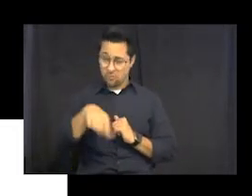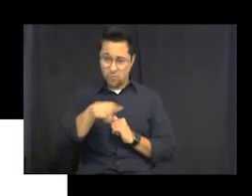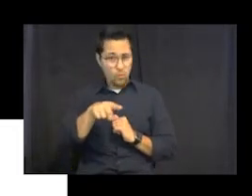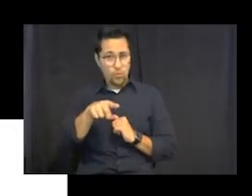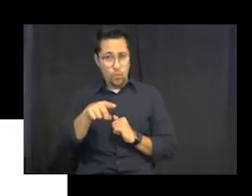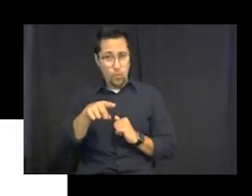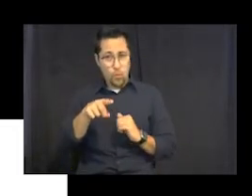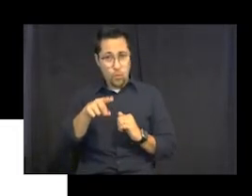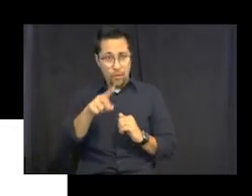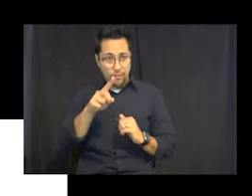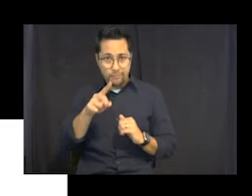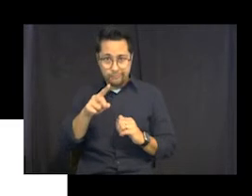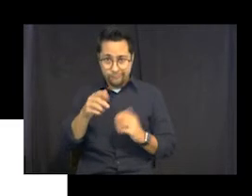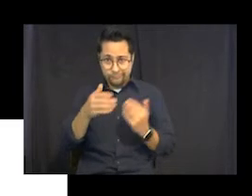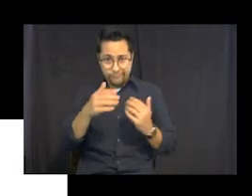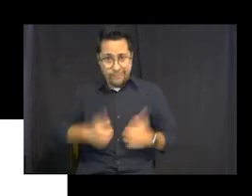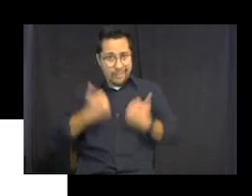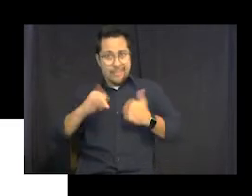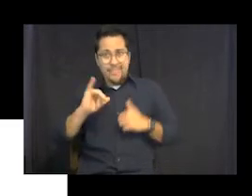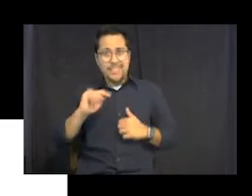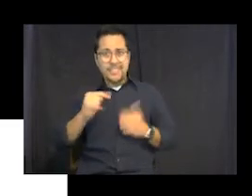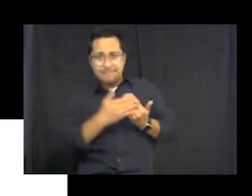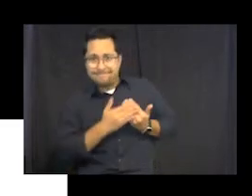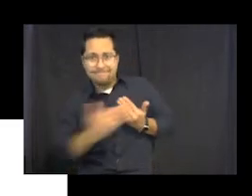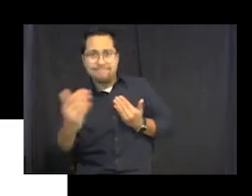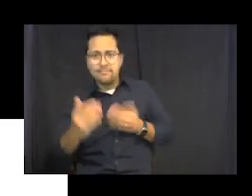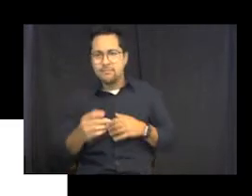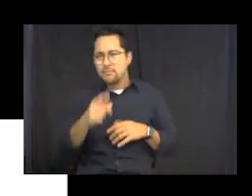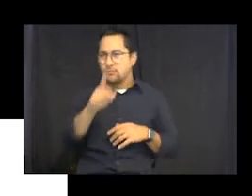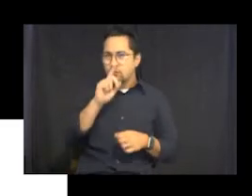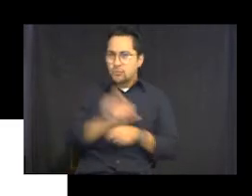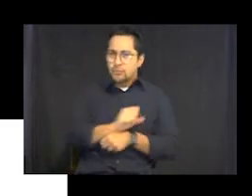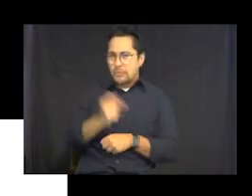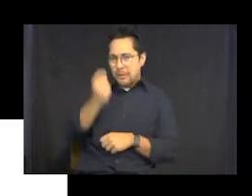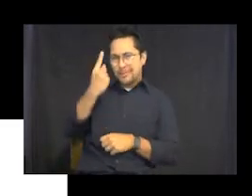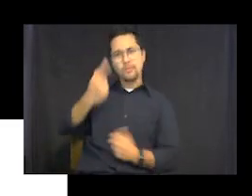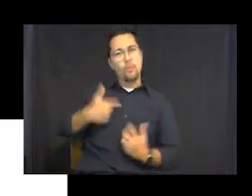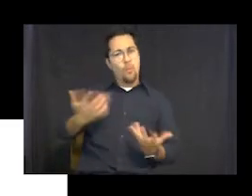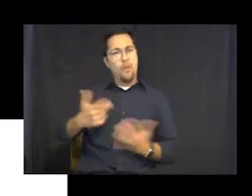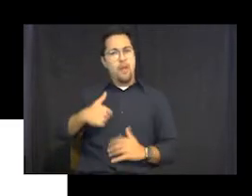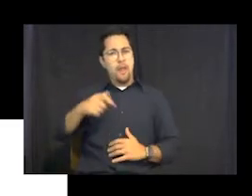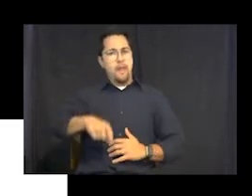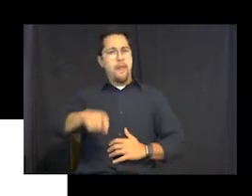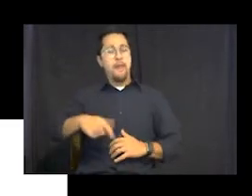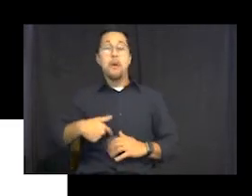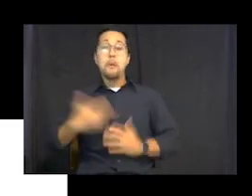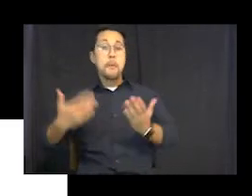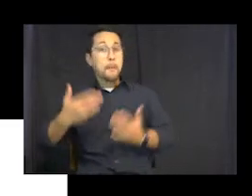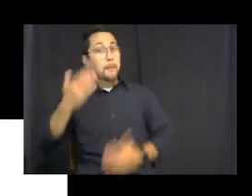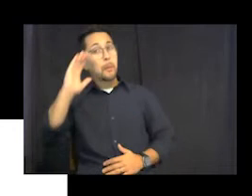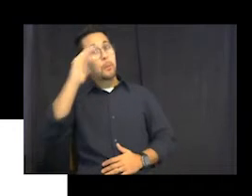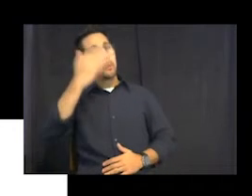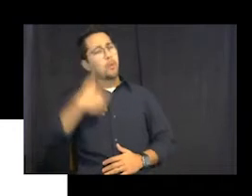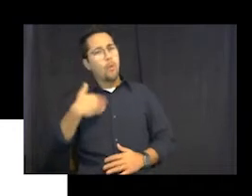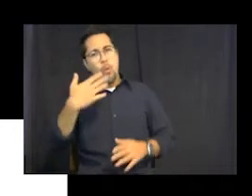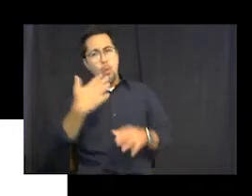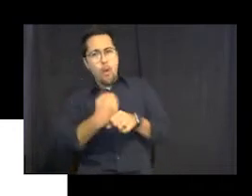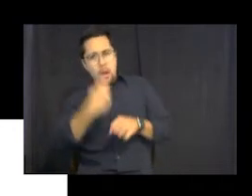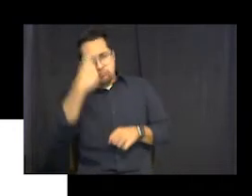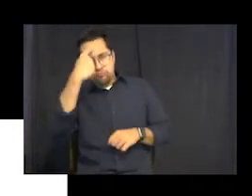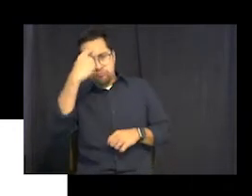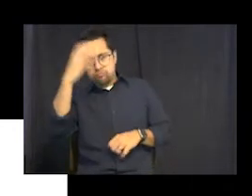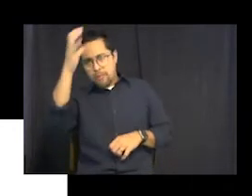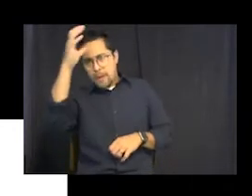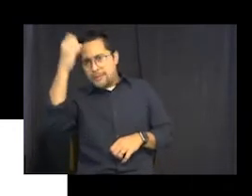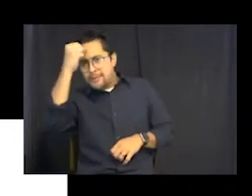living it, and you're the one that truly understands what you need. What might seem like common sense to